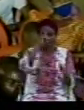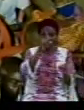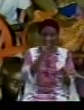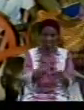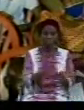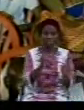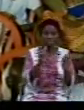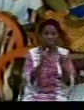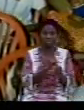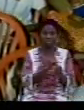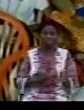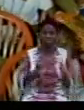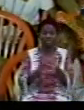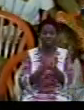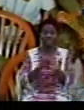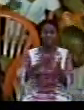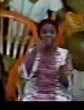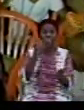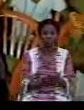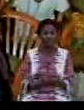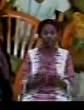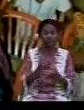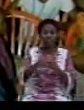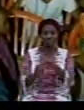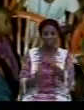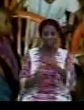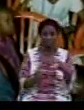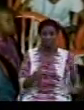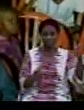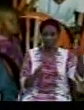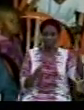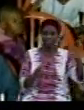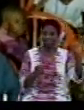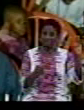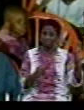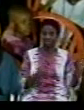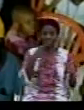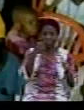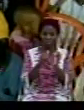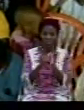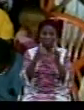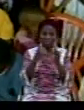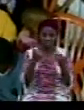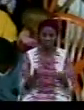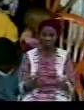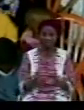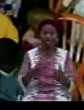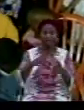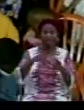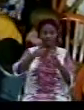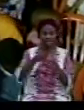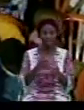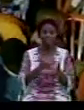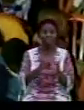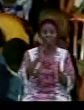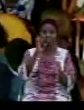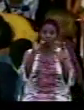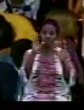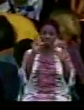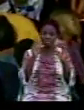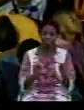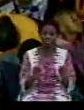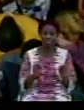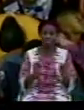it is good. In verse 17, it says, now then, it is no more I that